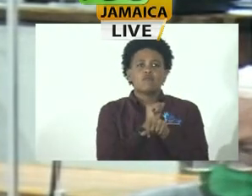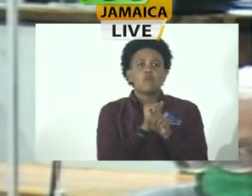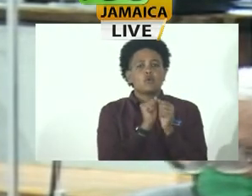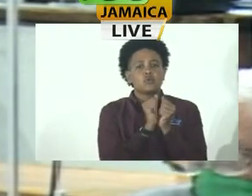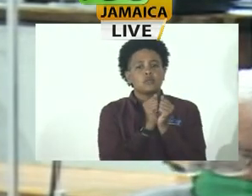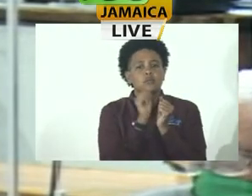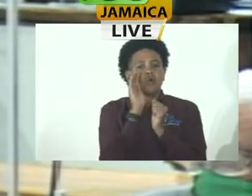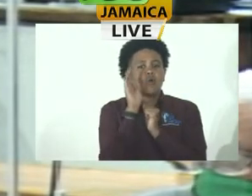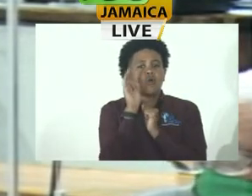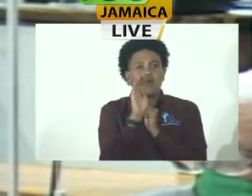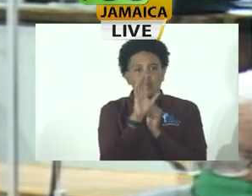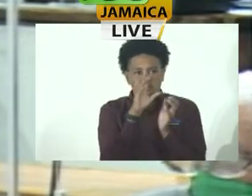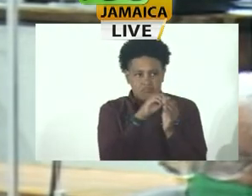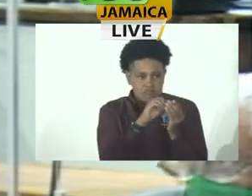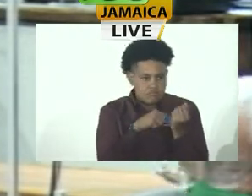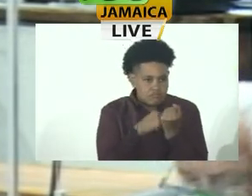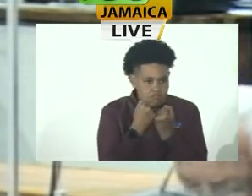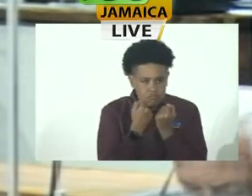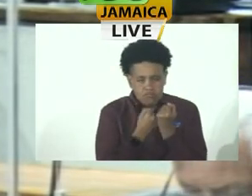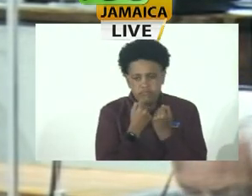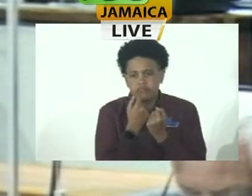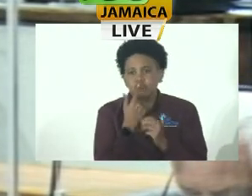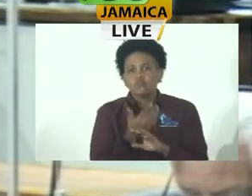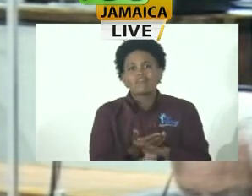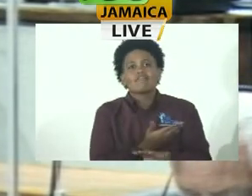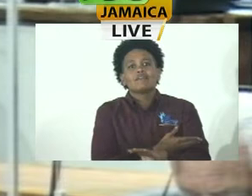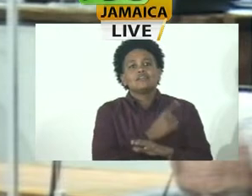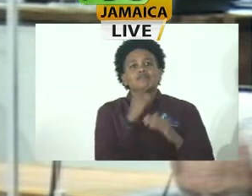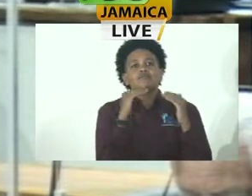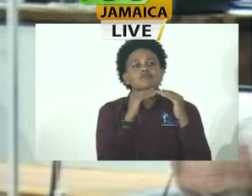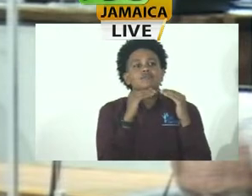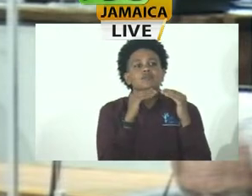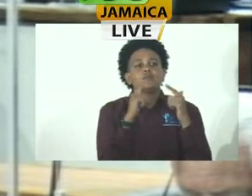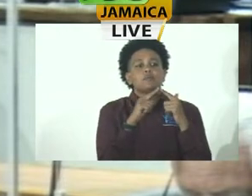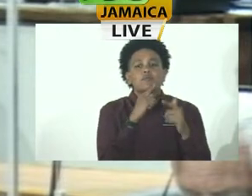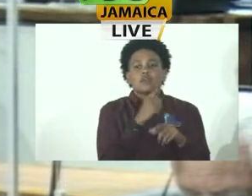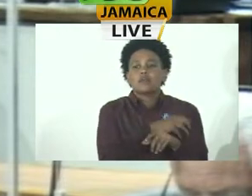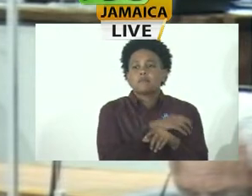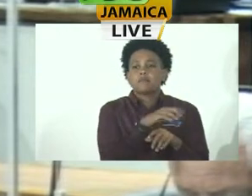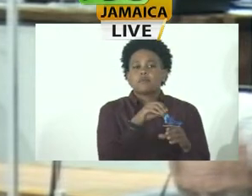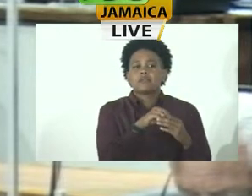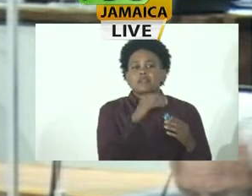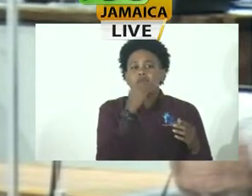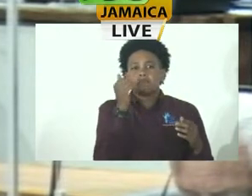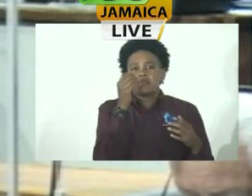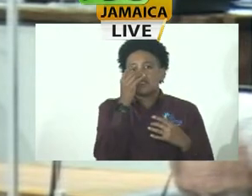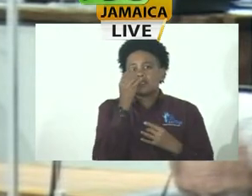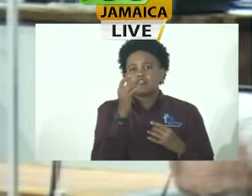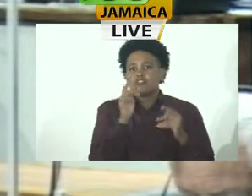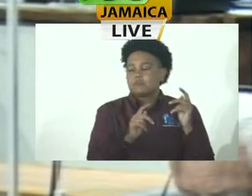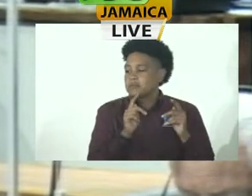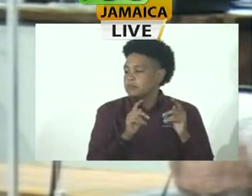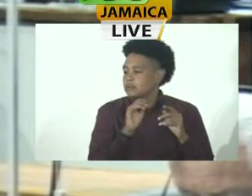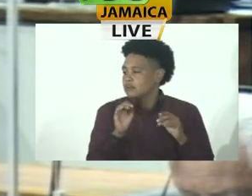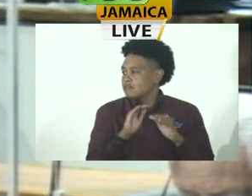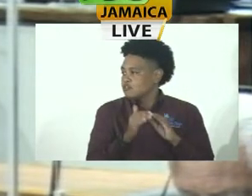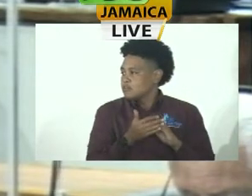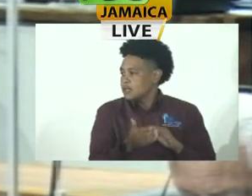all to advance equity and empowerment in the best interest of the people